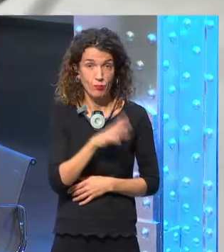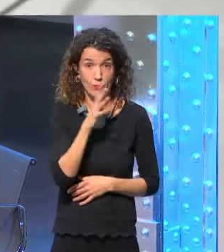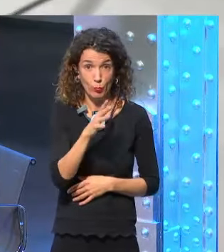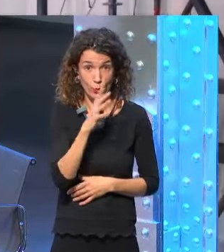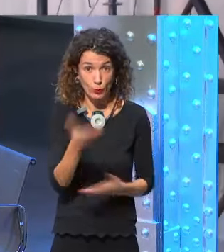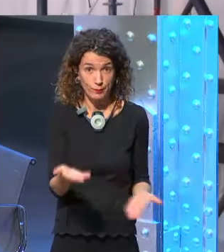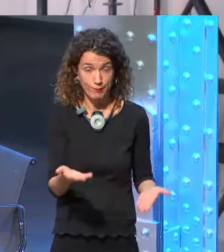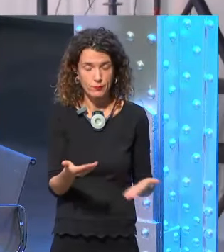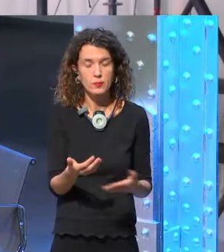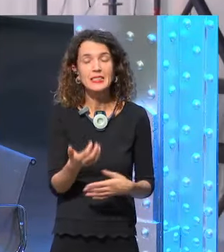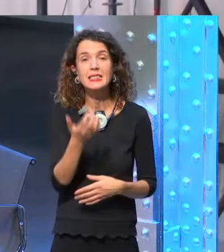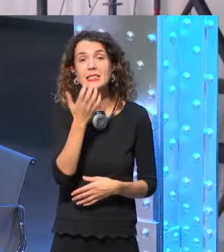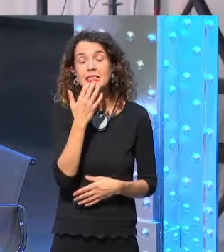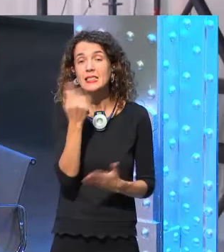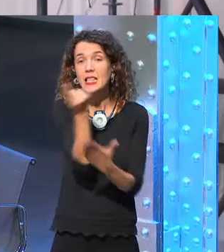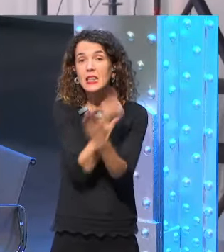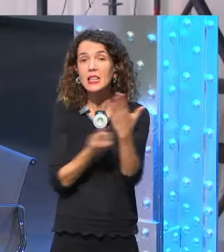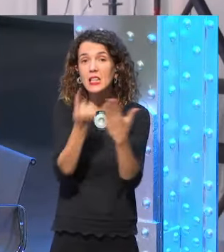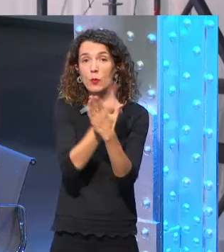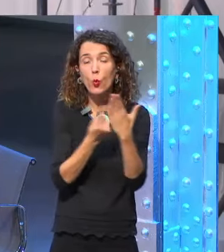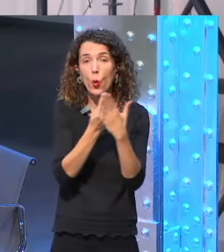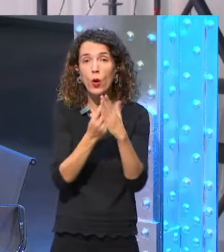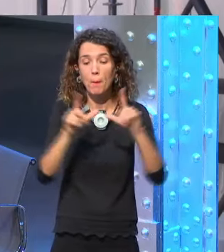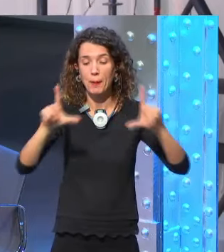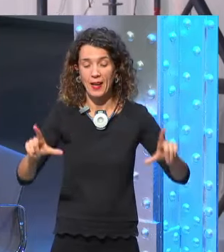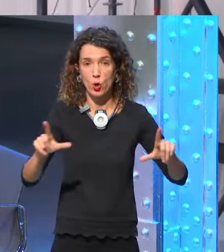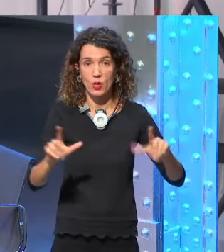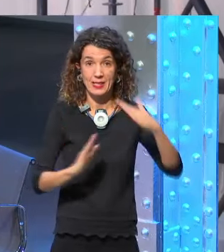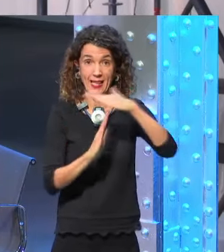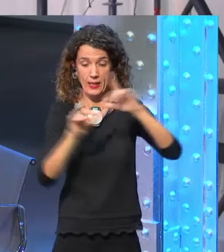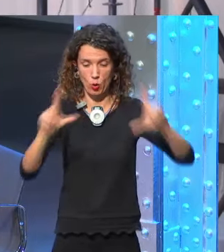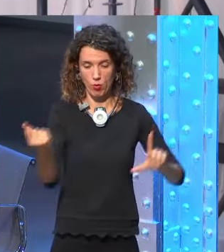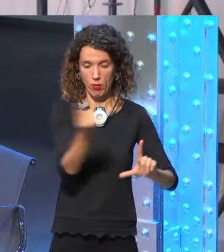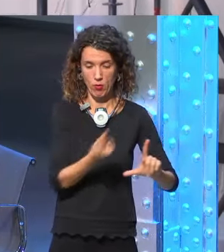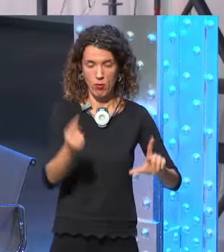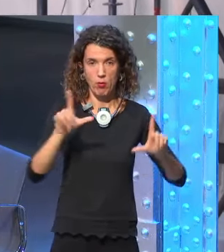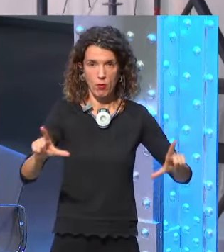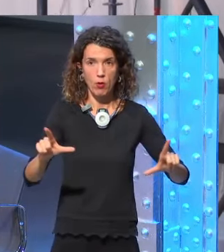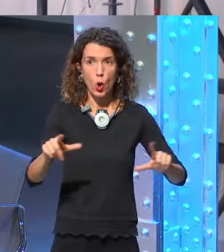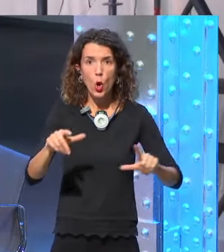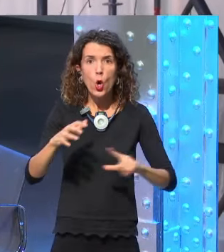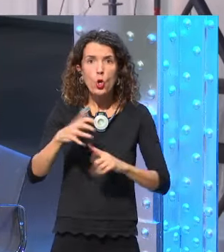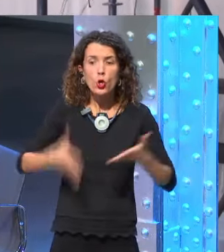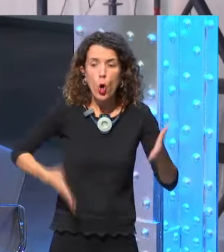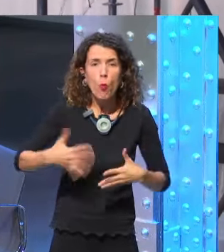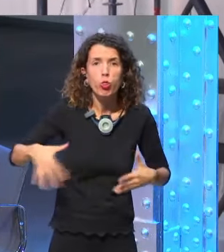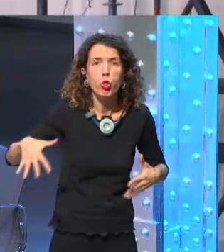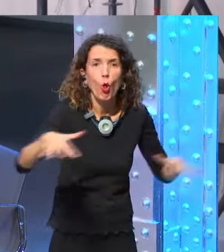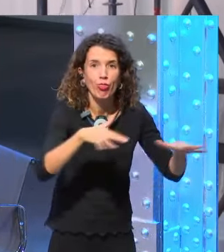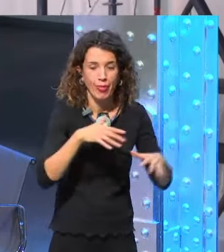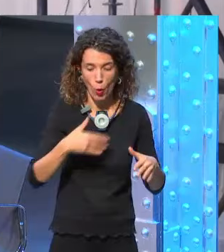draw a static plan of how that looks, the robots don't know where to fly and in what sequence to fly,